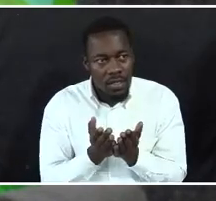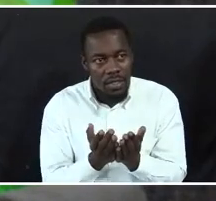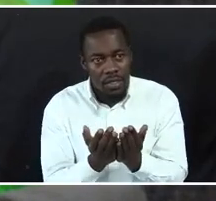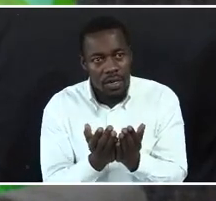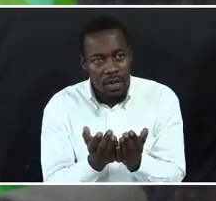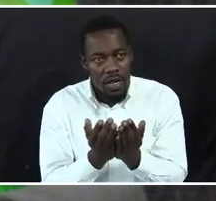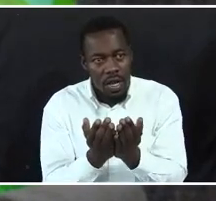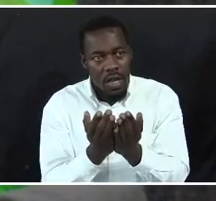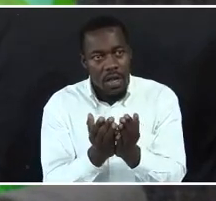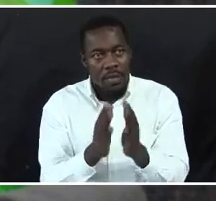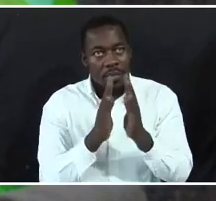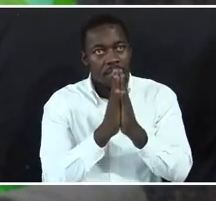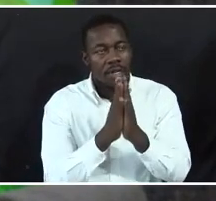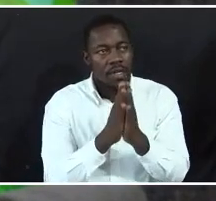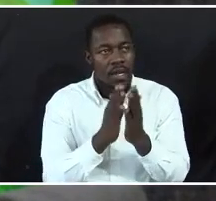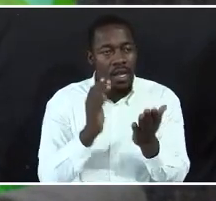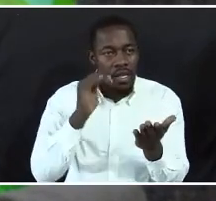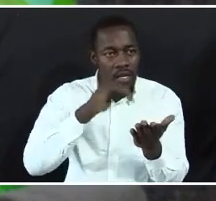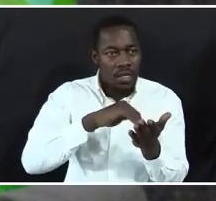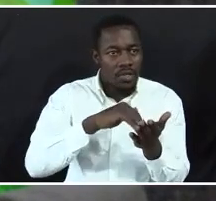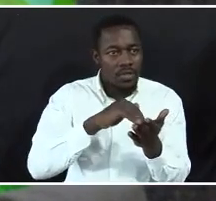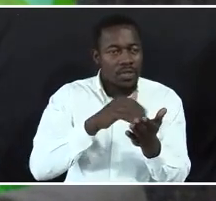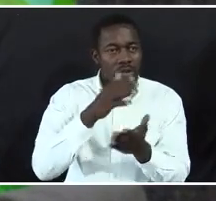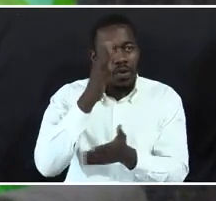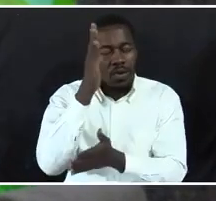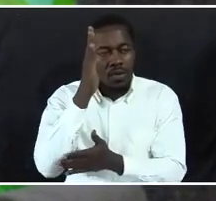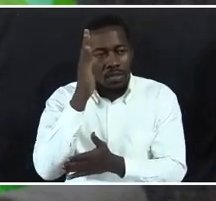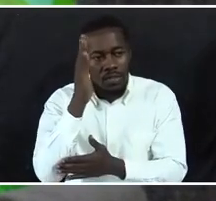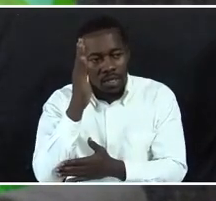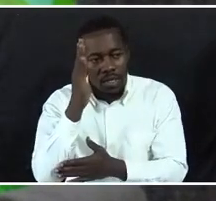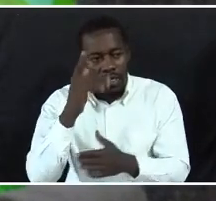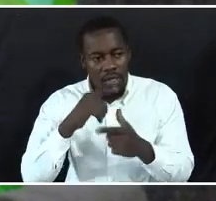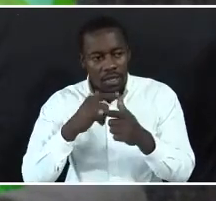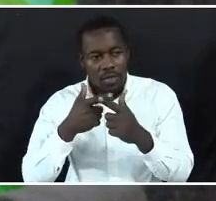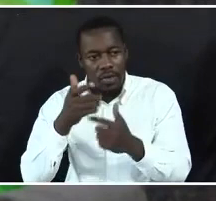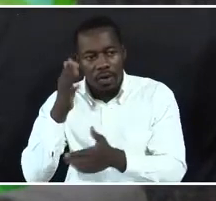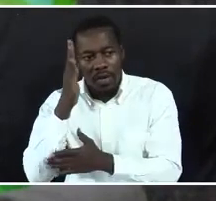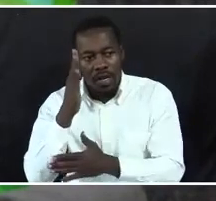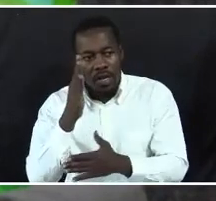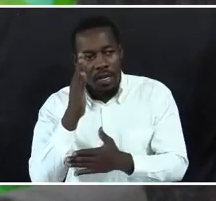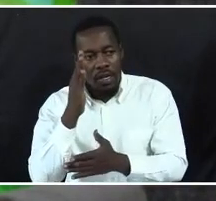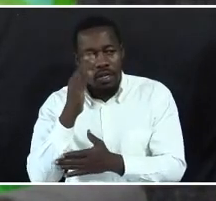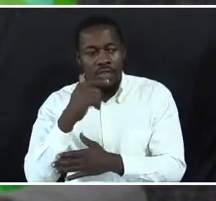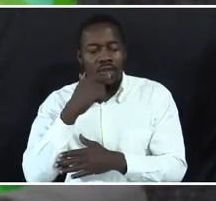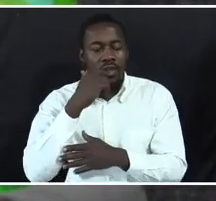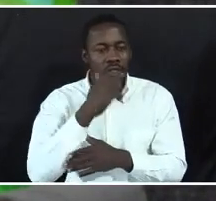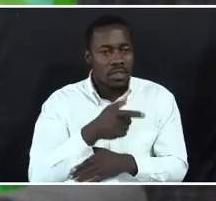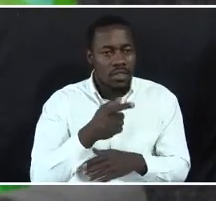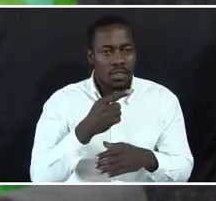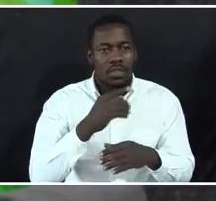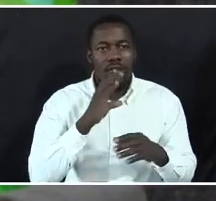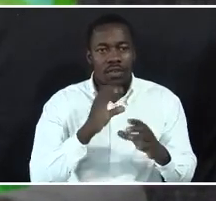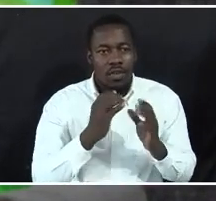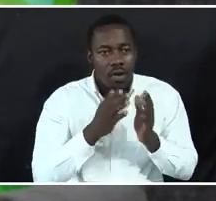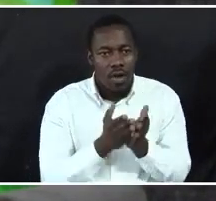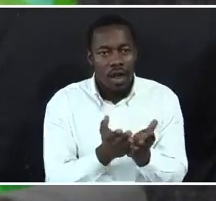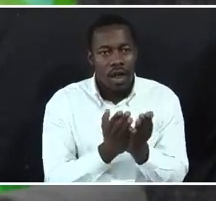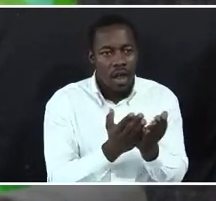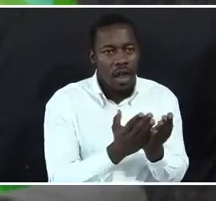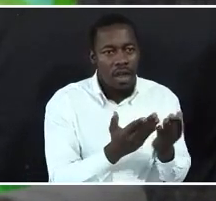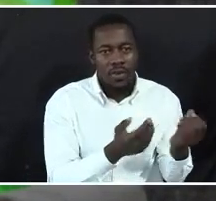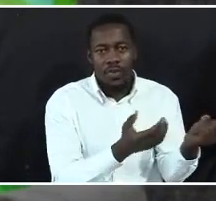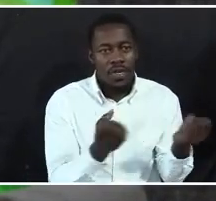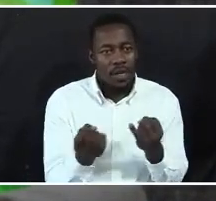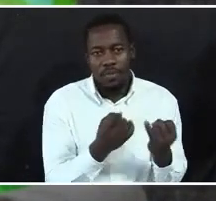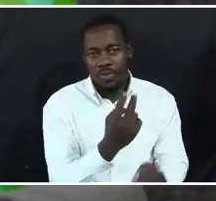told him to do, plus stole food in the ark. Noah invited people to enter